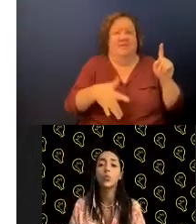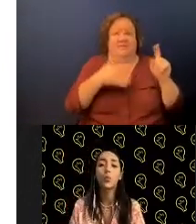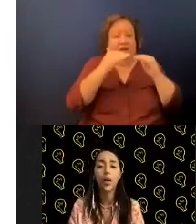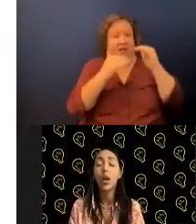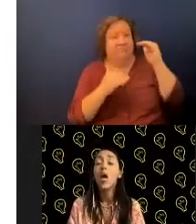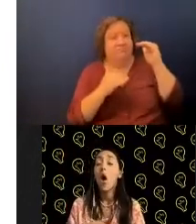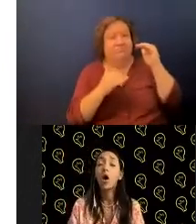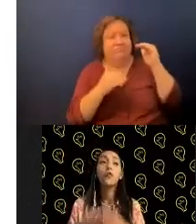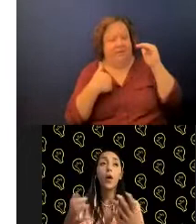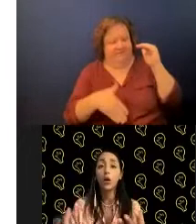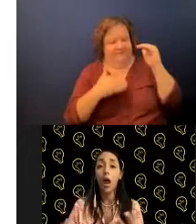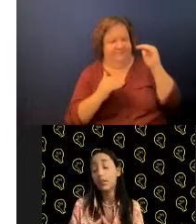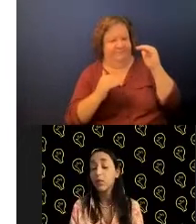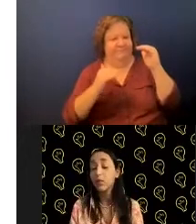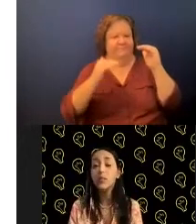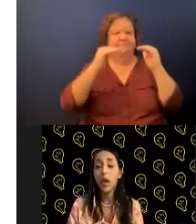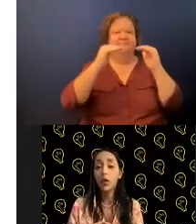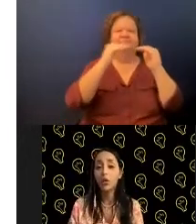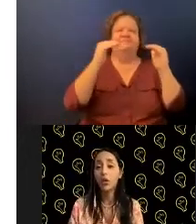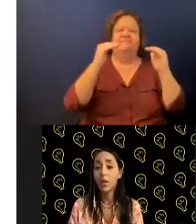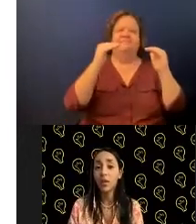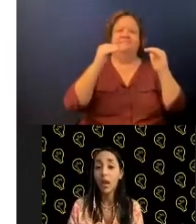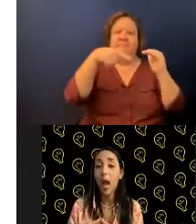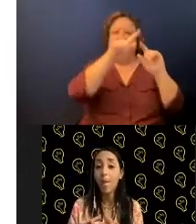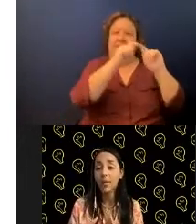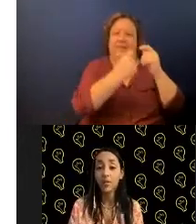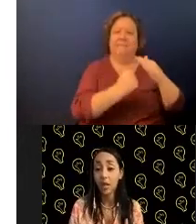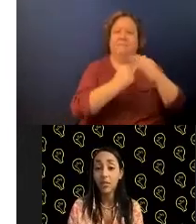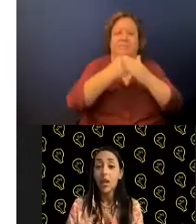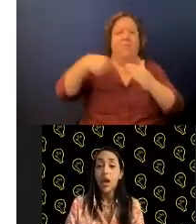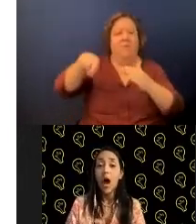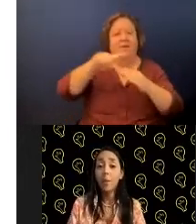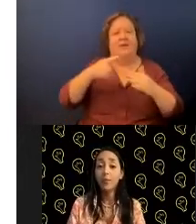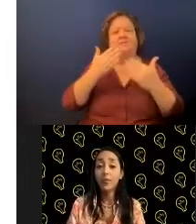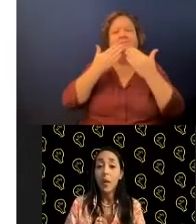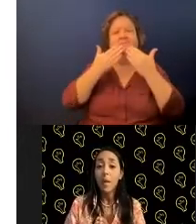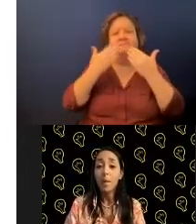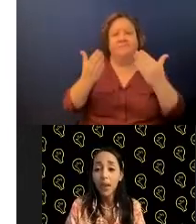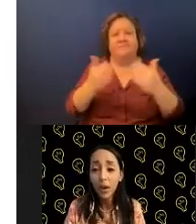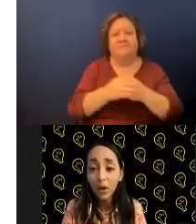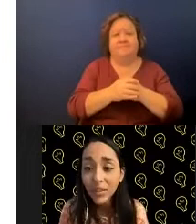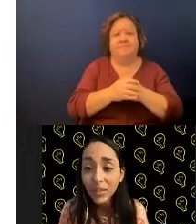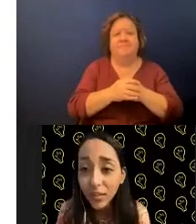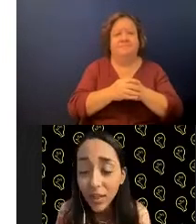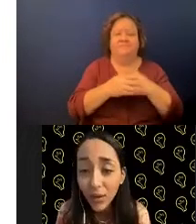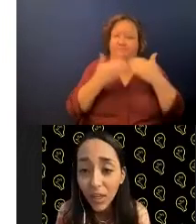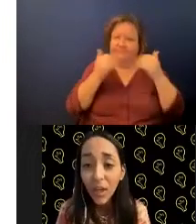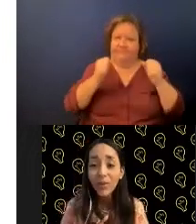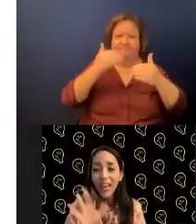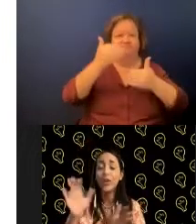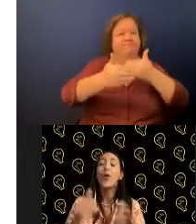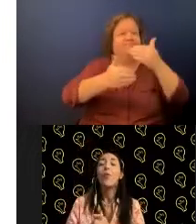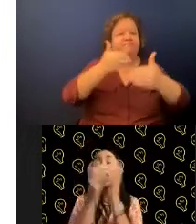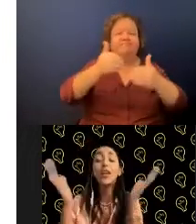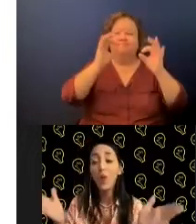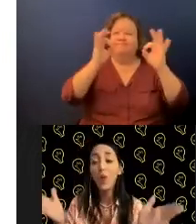always supporting all of our activities in order to make it a big success. Michael, it's great to see you here, and